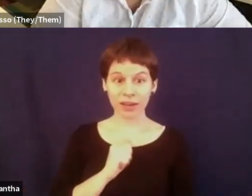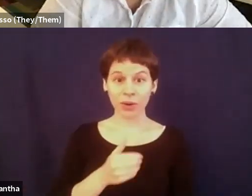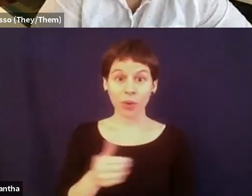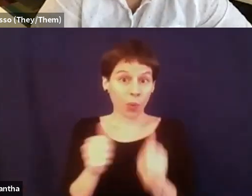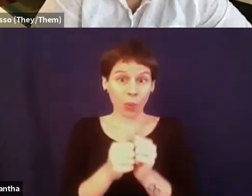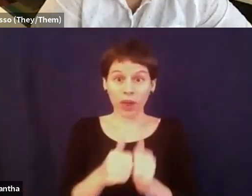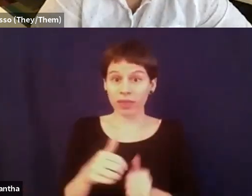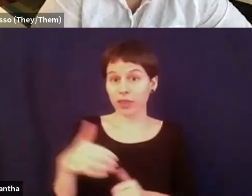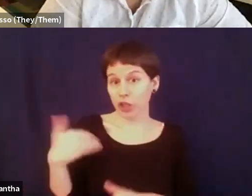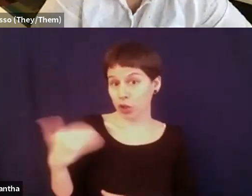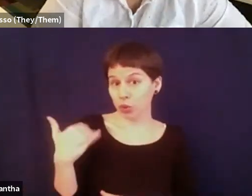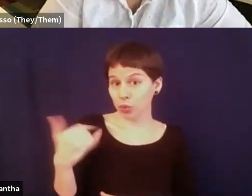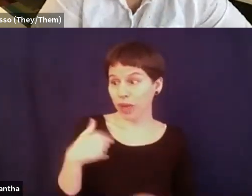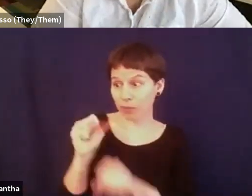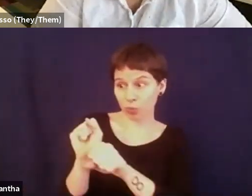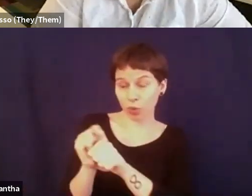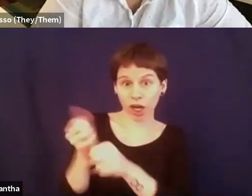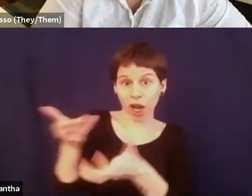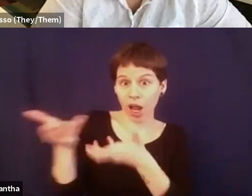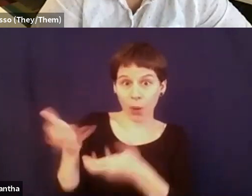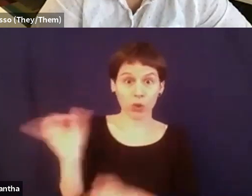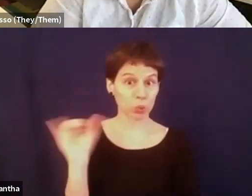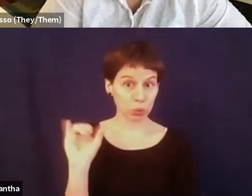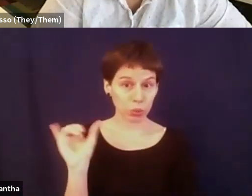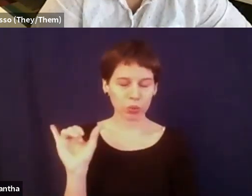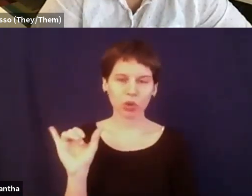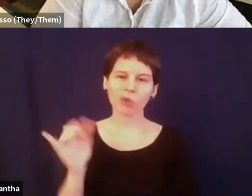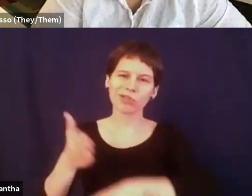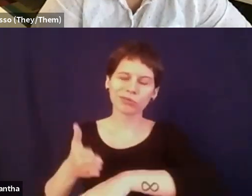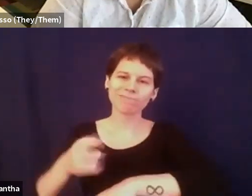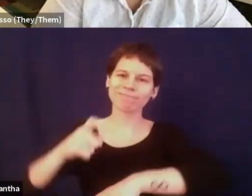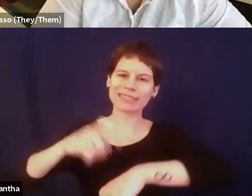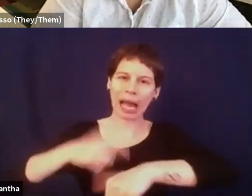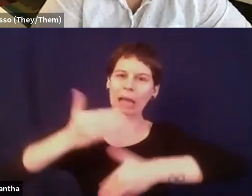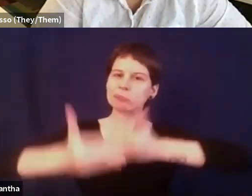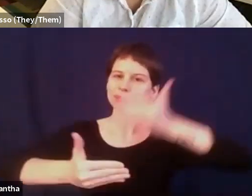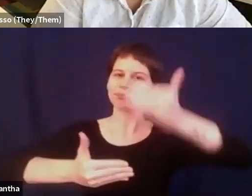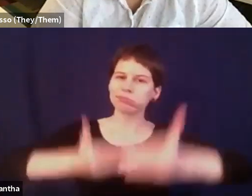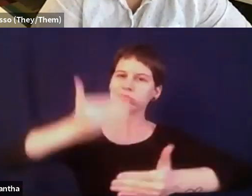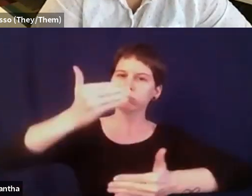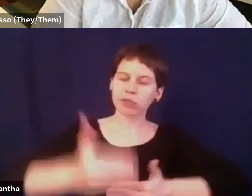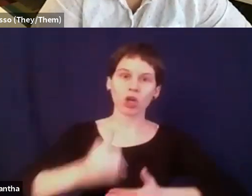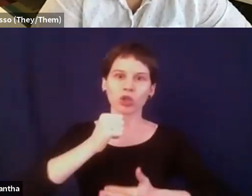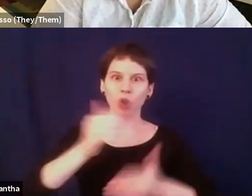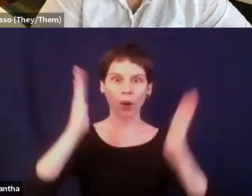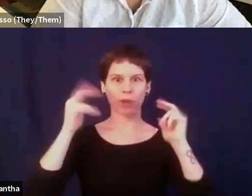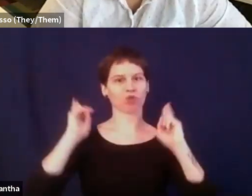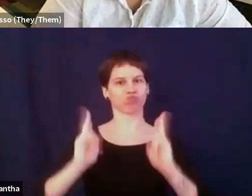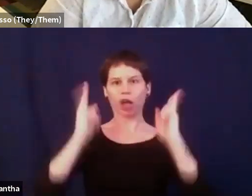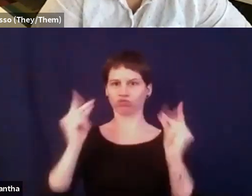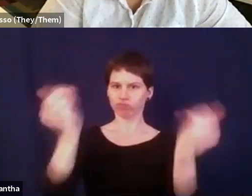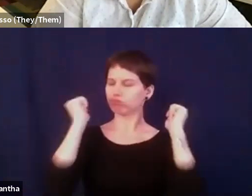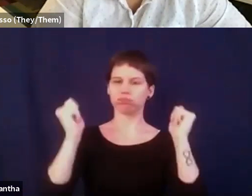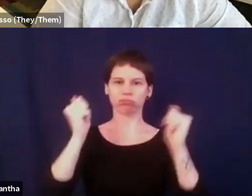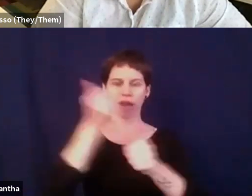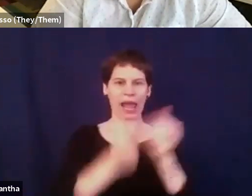working with. So it just takes time. So, you know, just don't expect it to be rushed, because I thought everyone would get